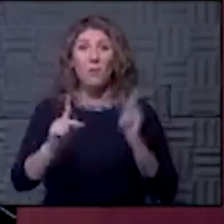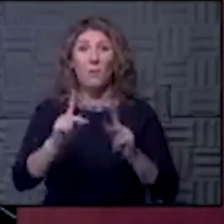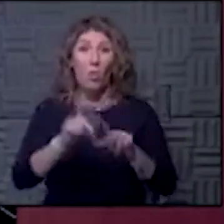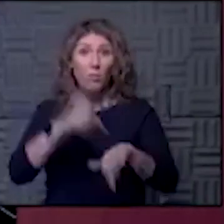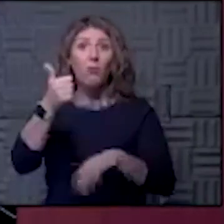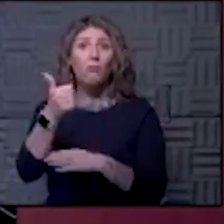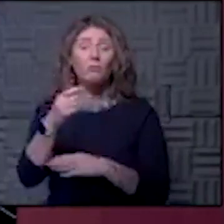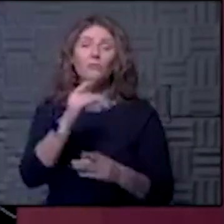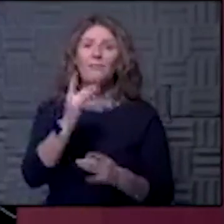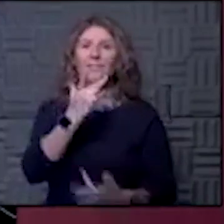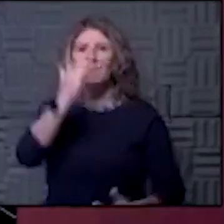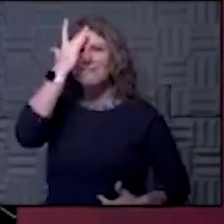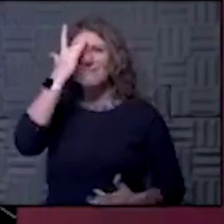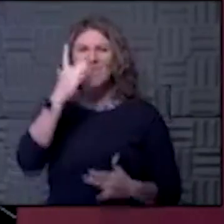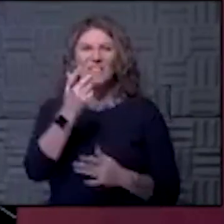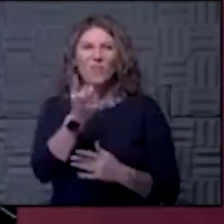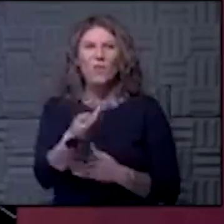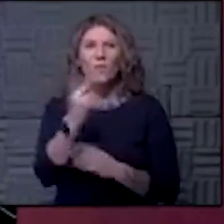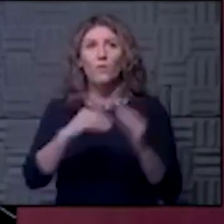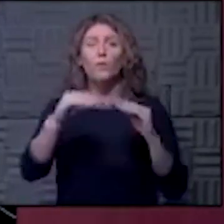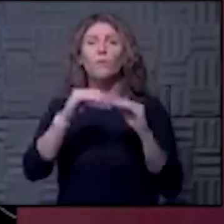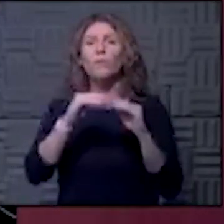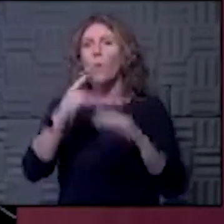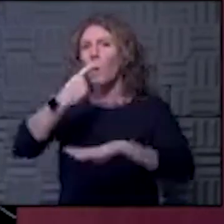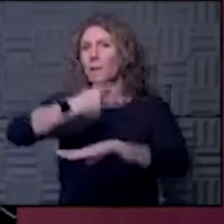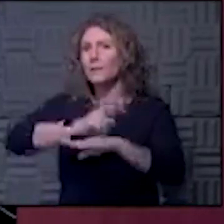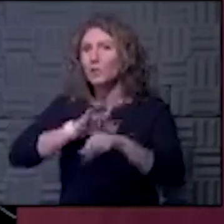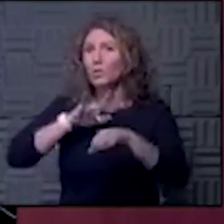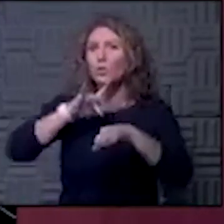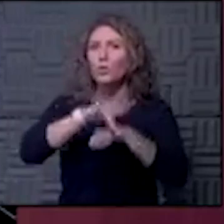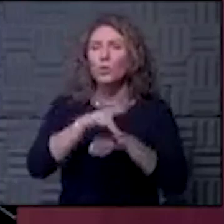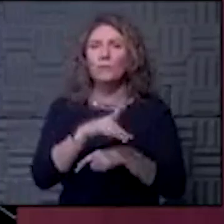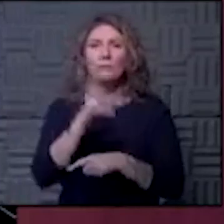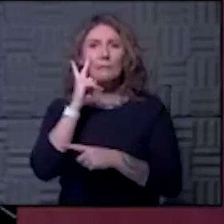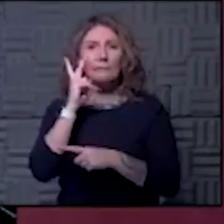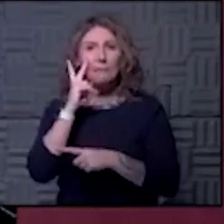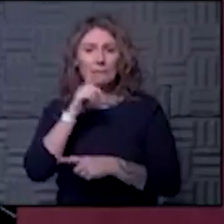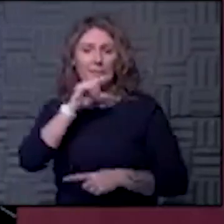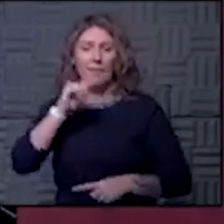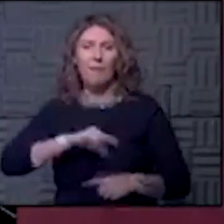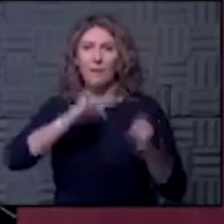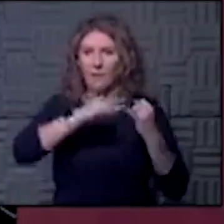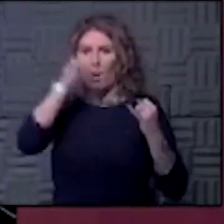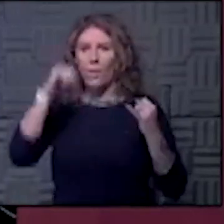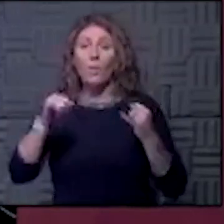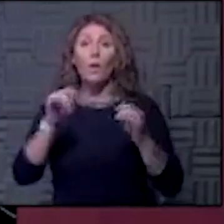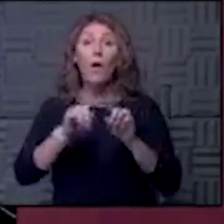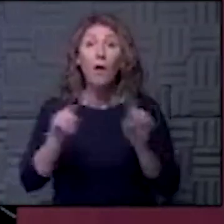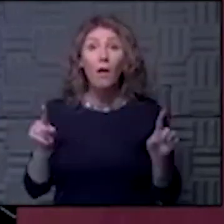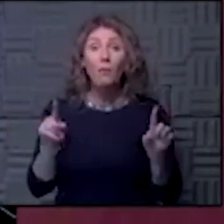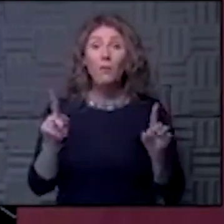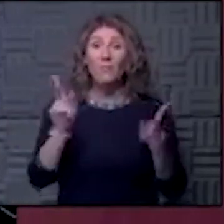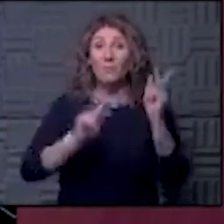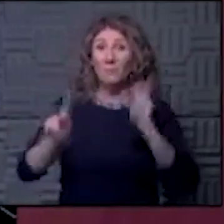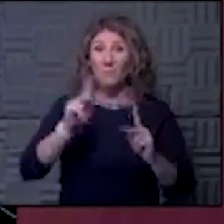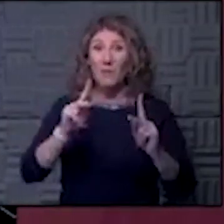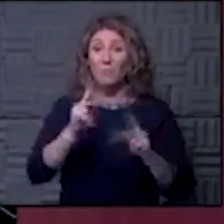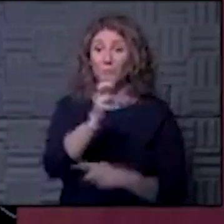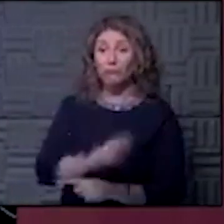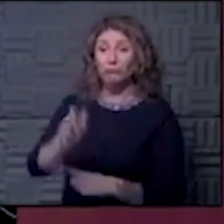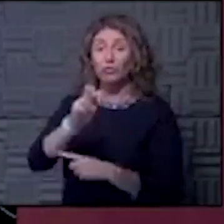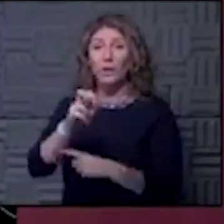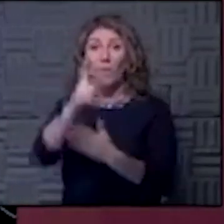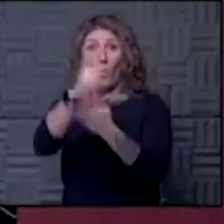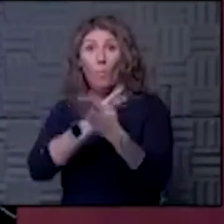and be in the hospital for a few more days. So I think we're early to see a Thanksgiving wave. However, people did start traveling the week